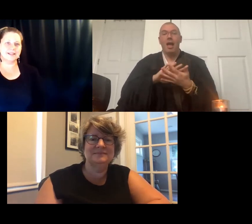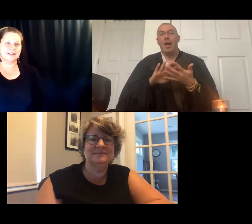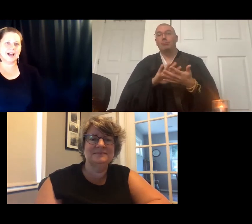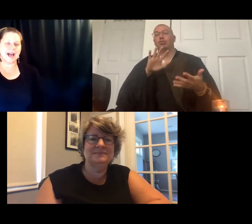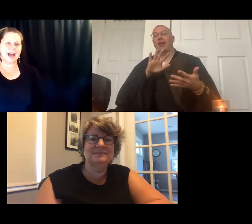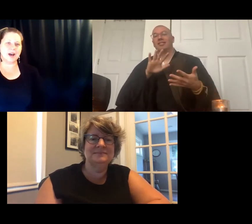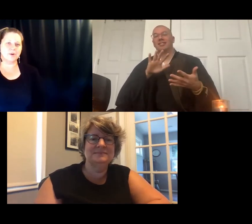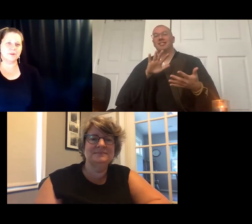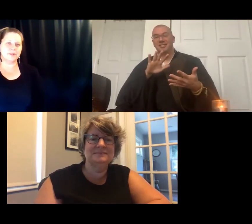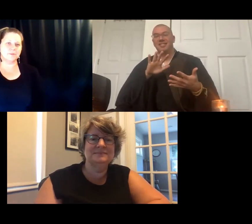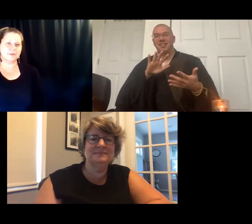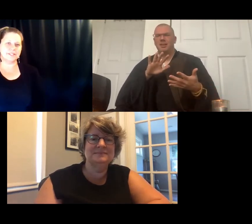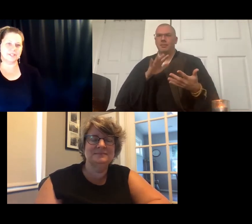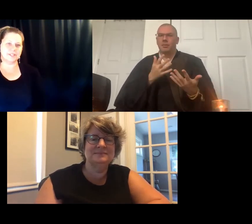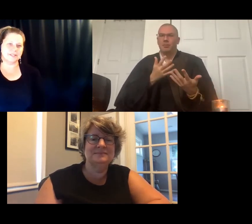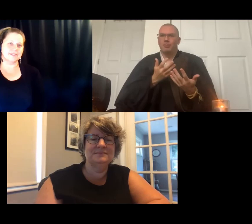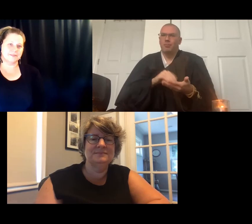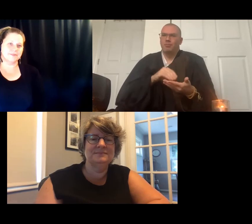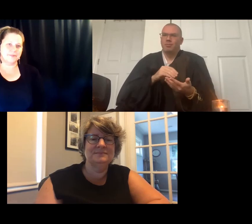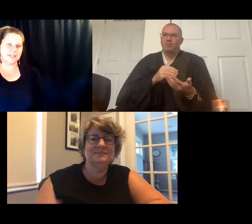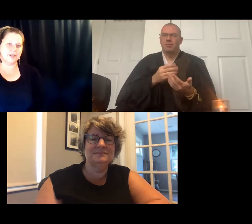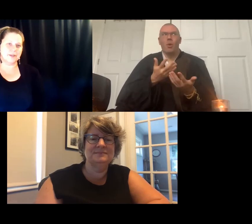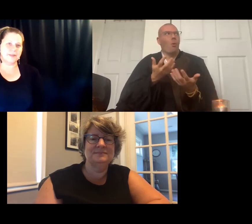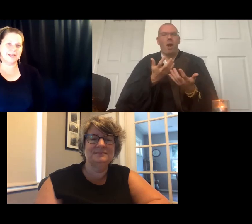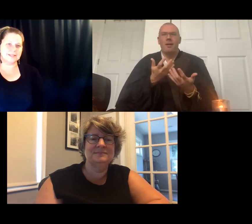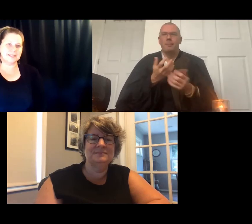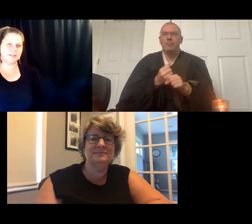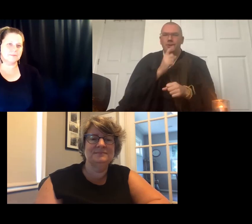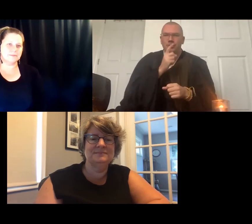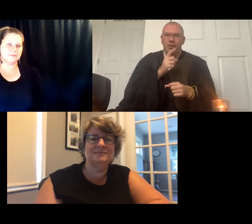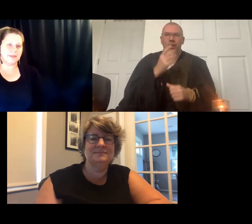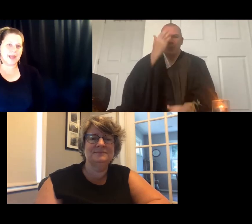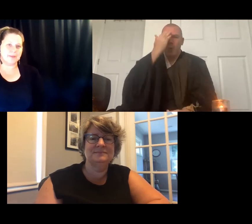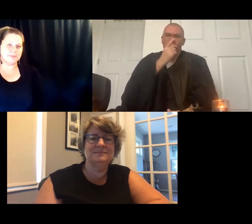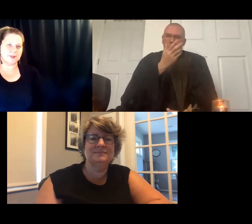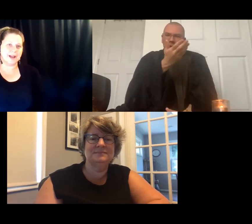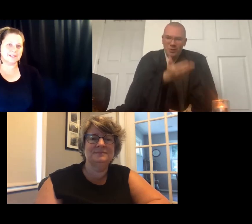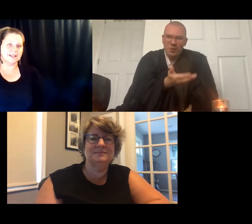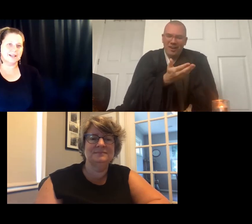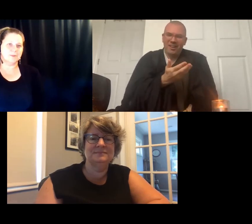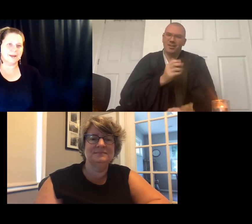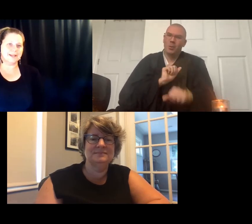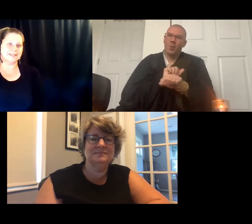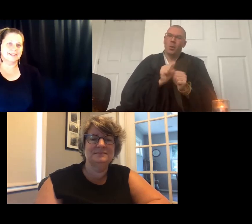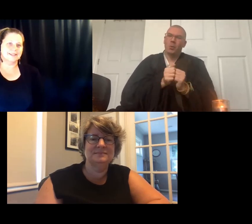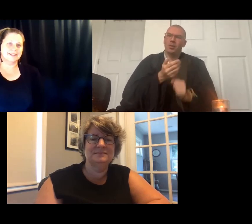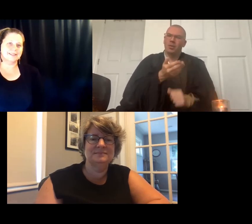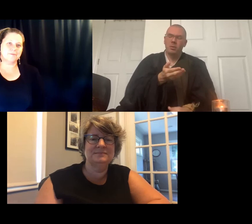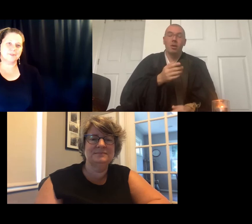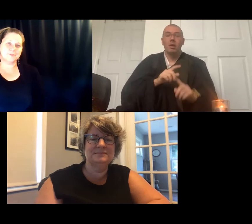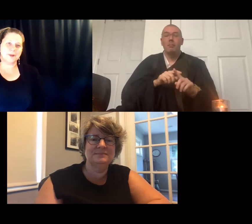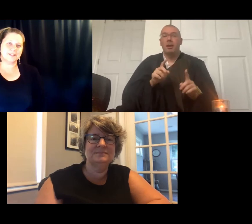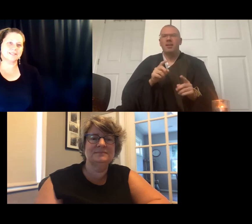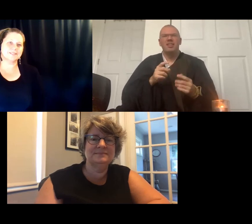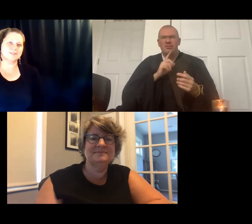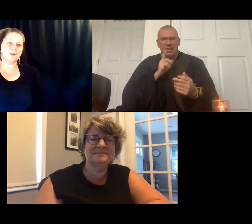Recognize how you're positioned. You know, it may seem abstract, but the